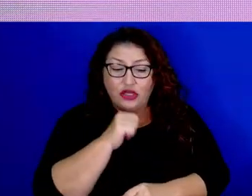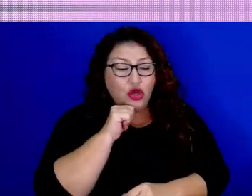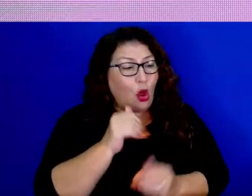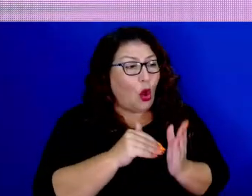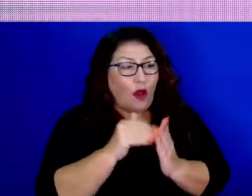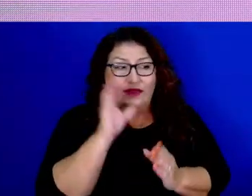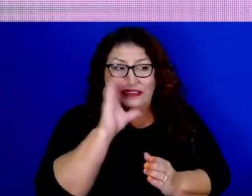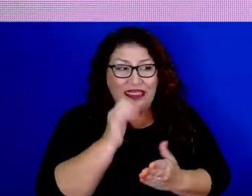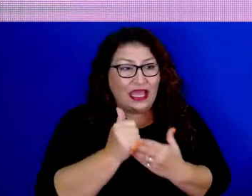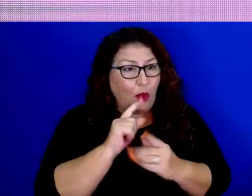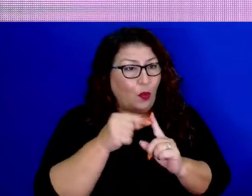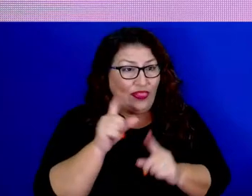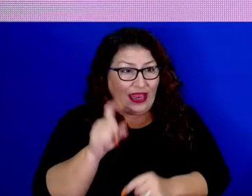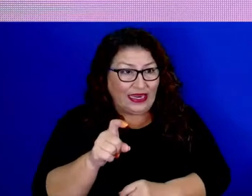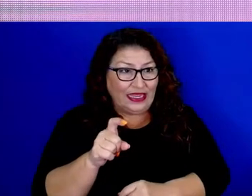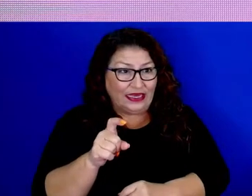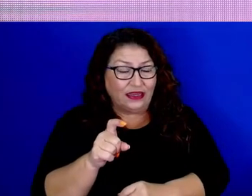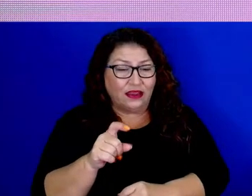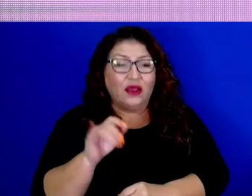with tragic consequences.